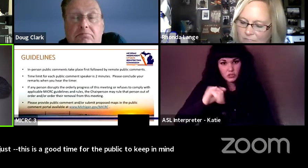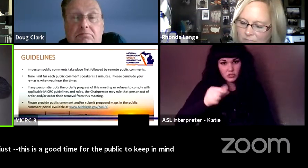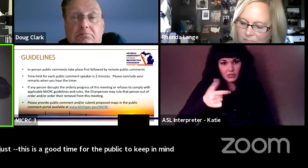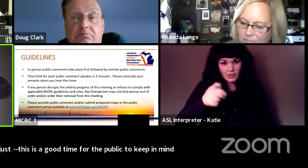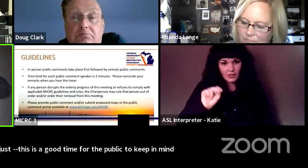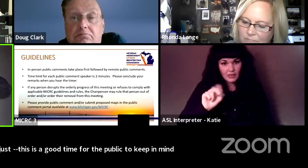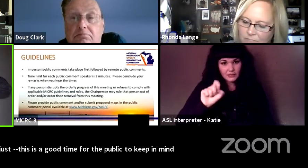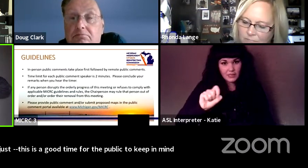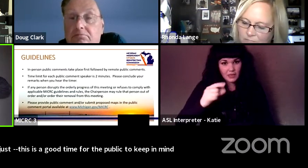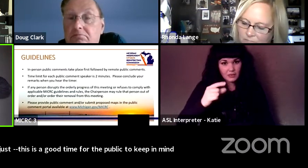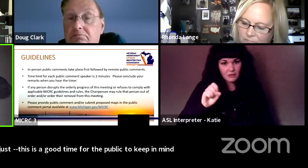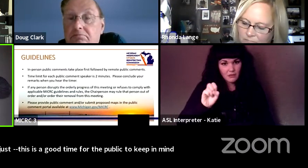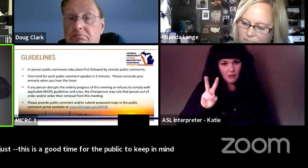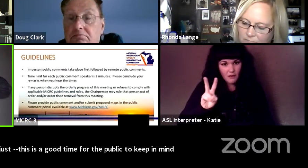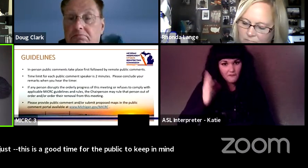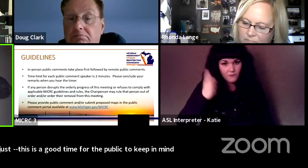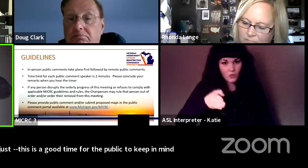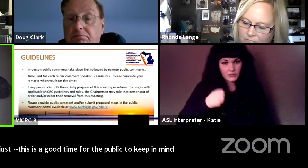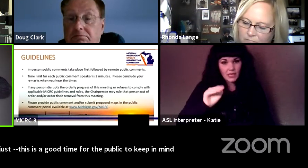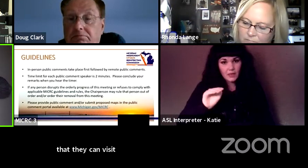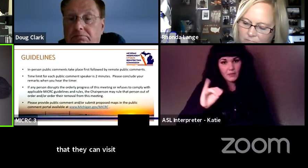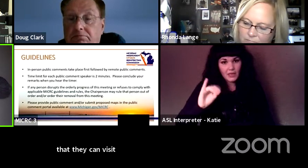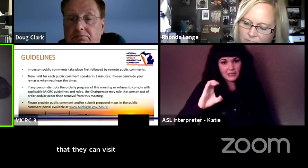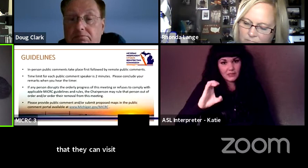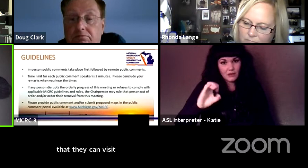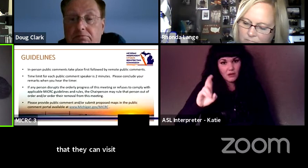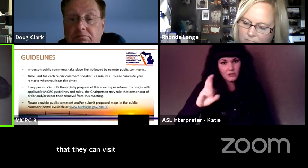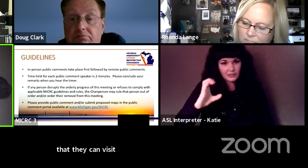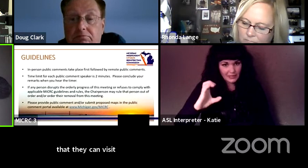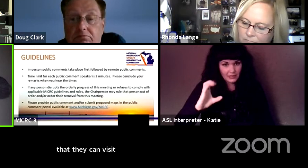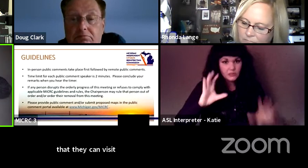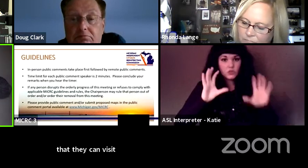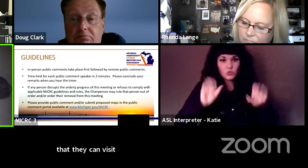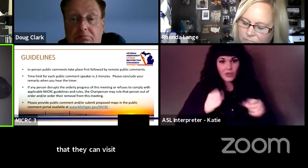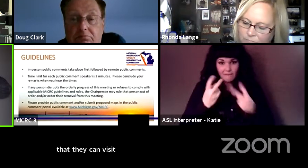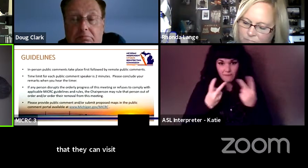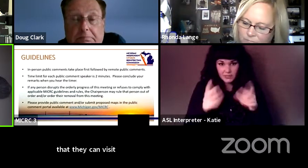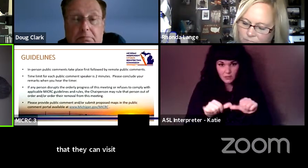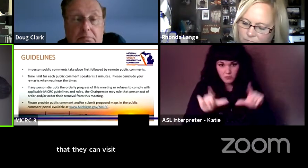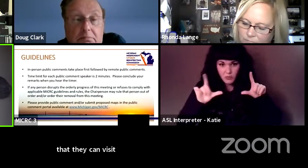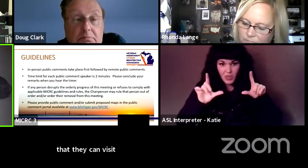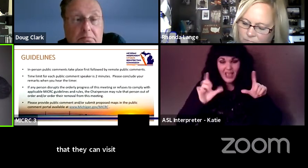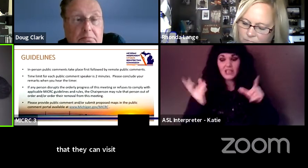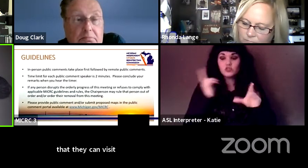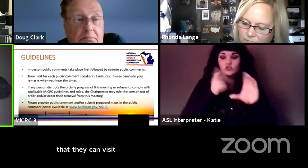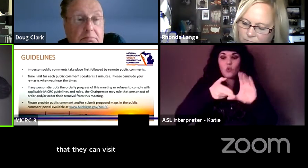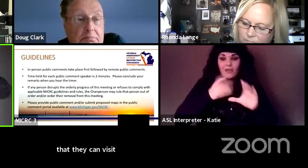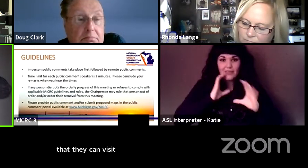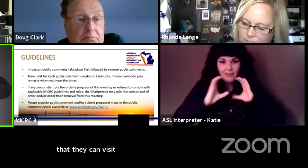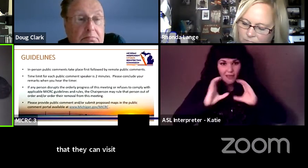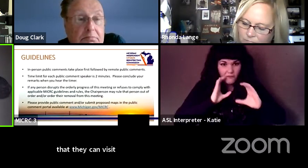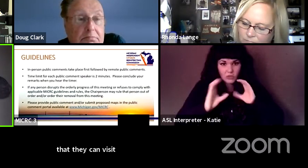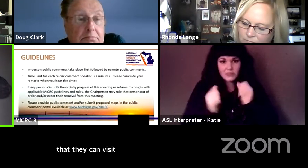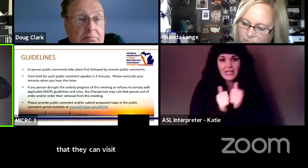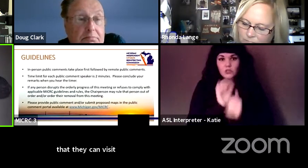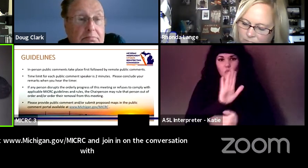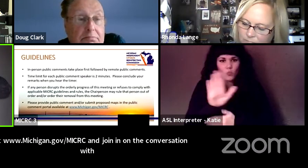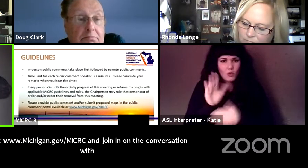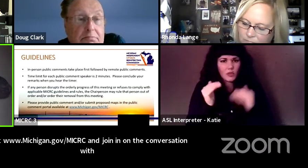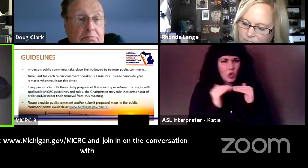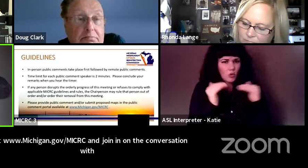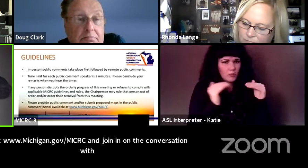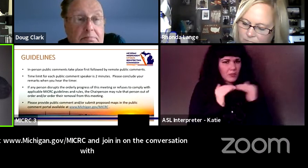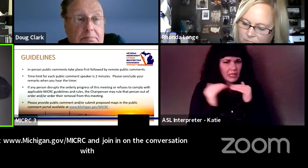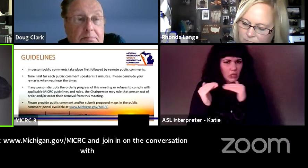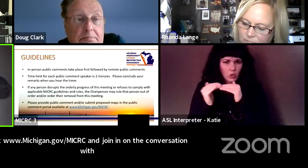michigan.gov/MICRC and join in on the conversation with your peers to keep updated as to what's happening in the redistricting process.